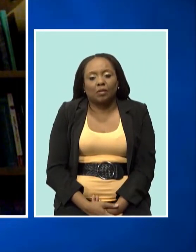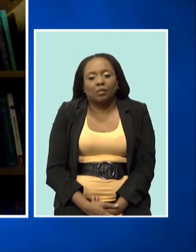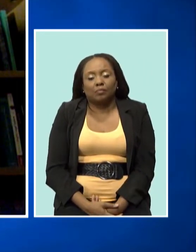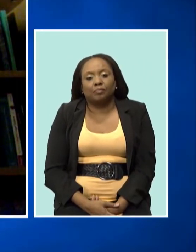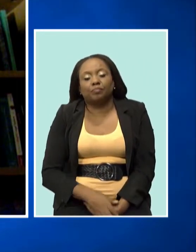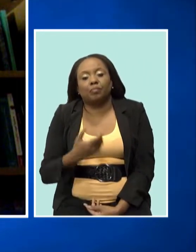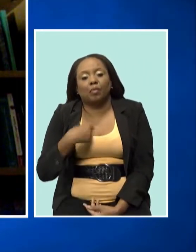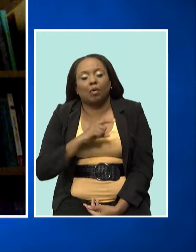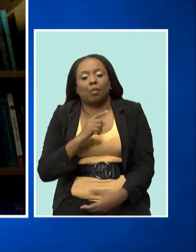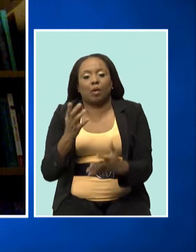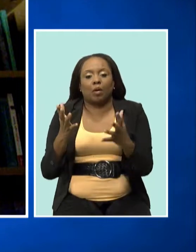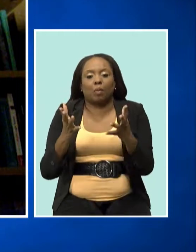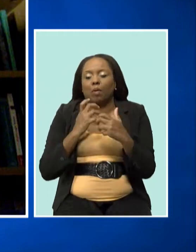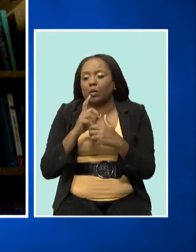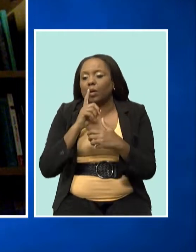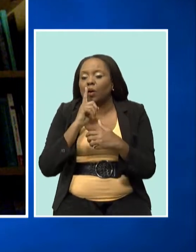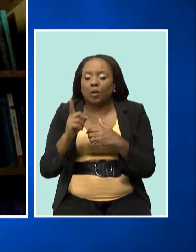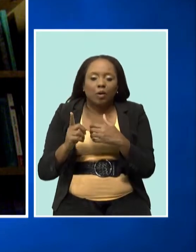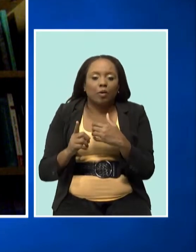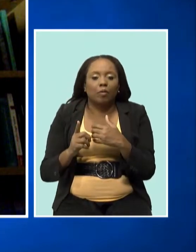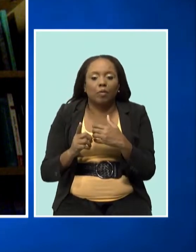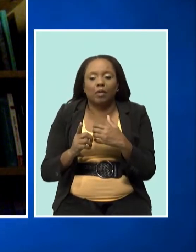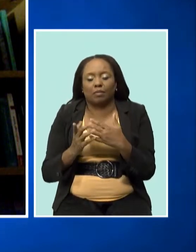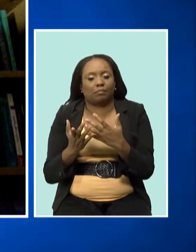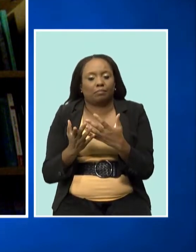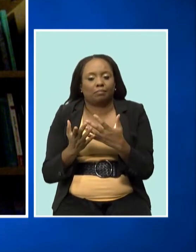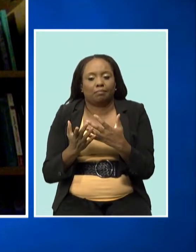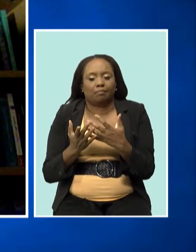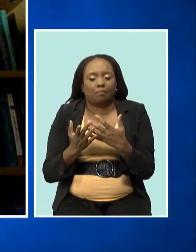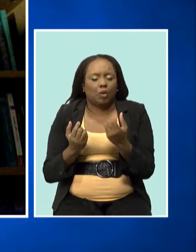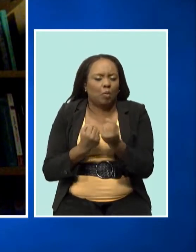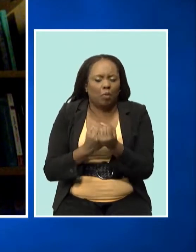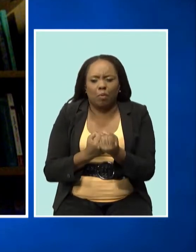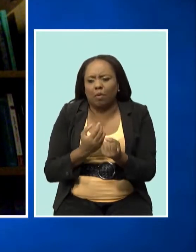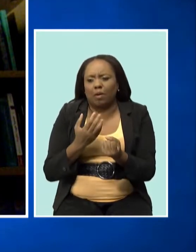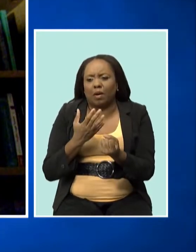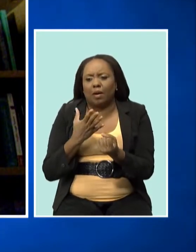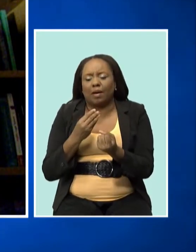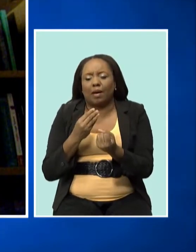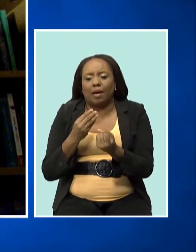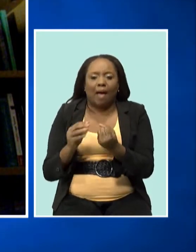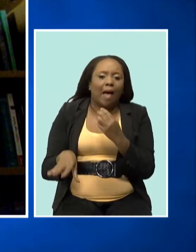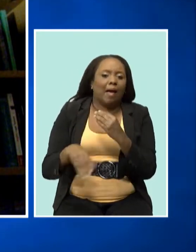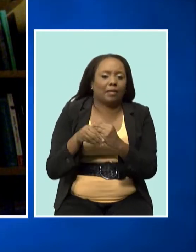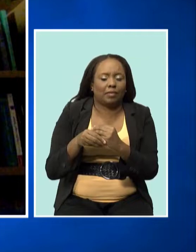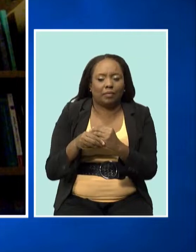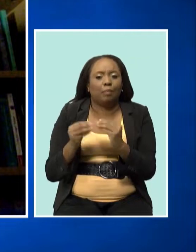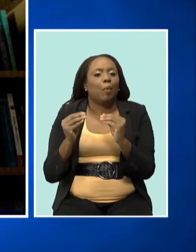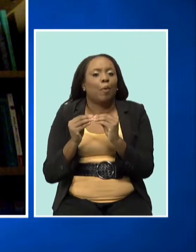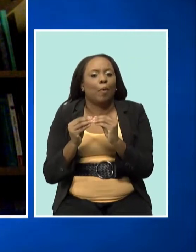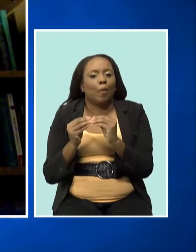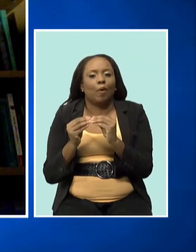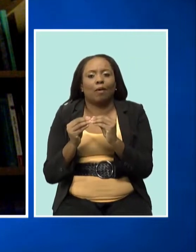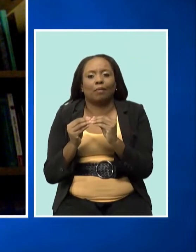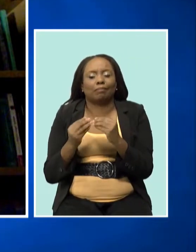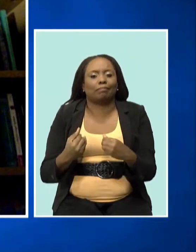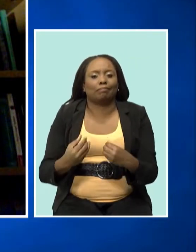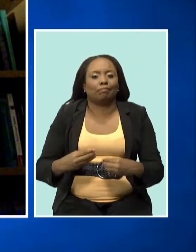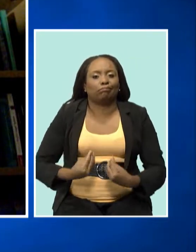designer. And she has done designs for us across the entire Caribbean, as well as in Miami. And then we've